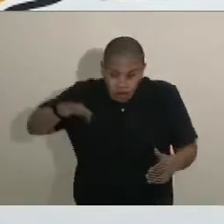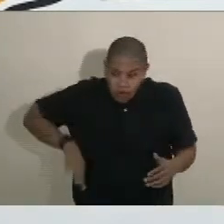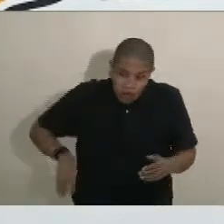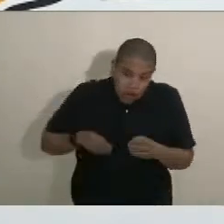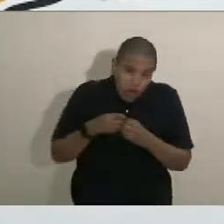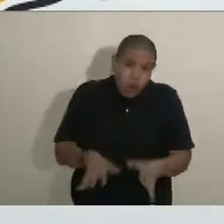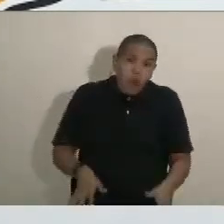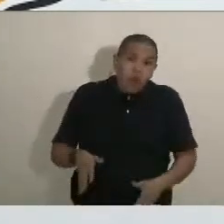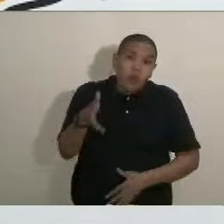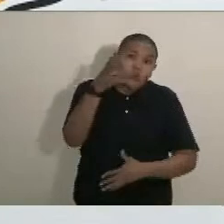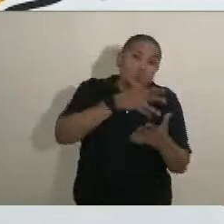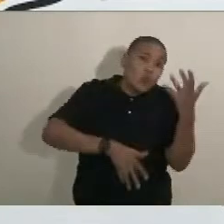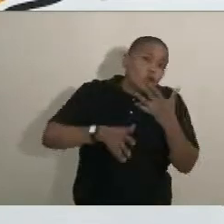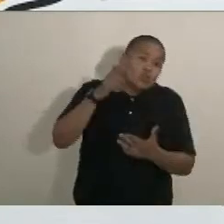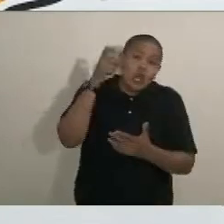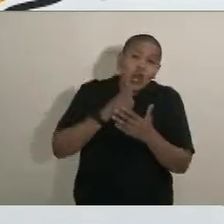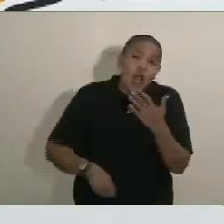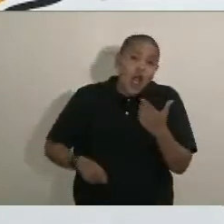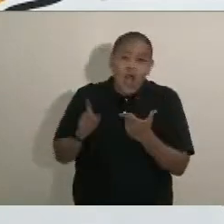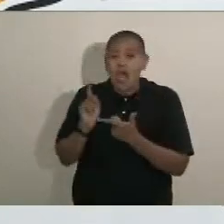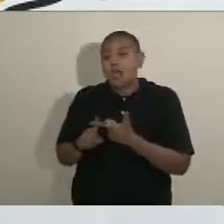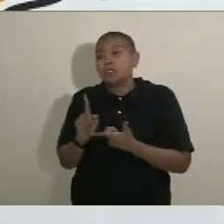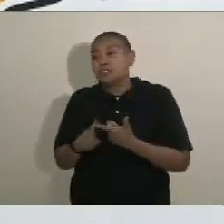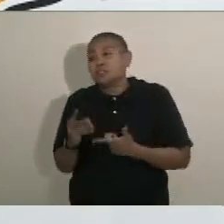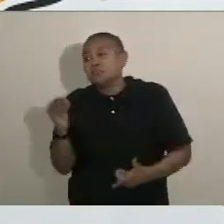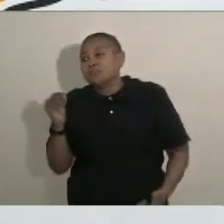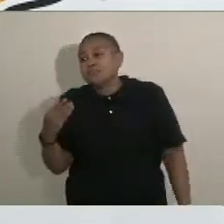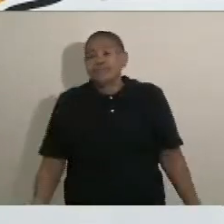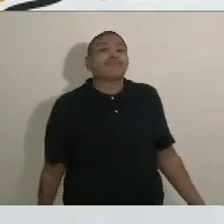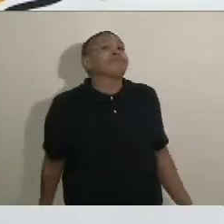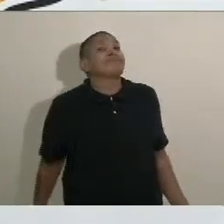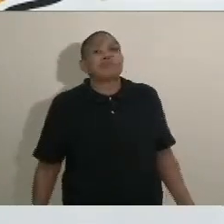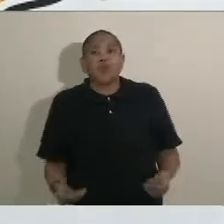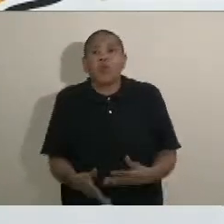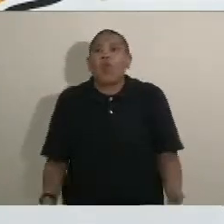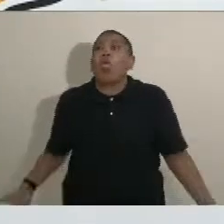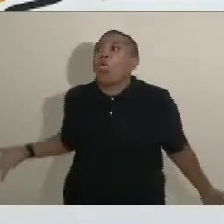social cost, economic cost, and